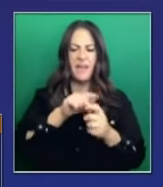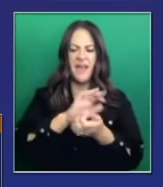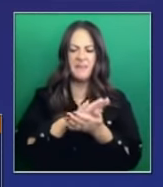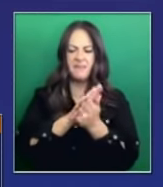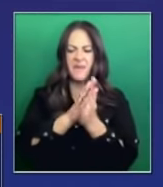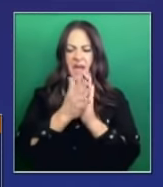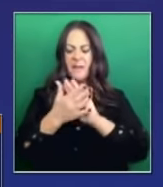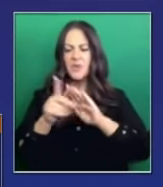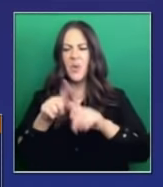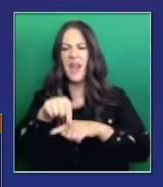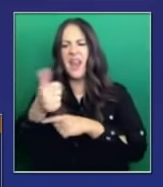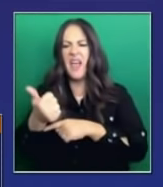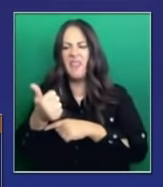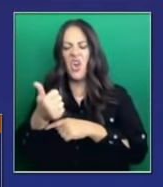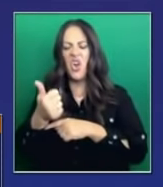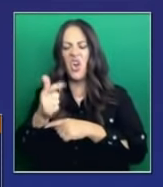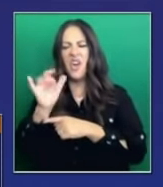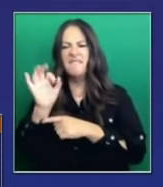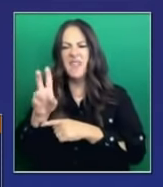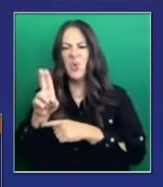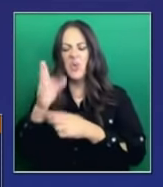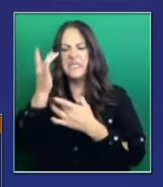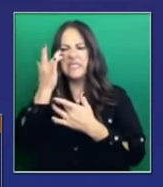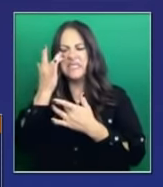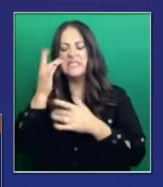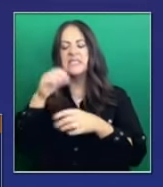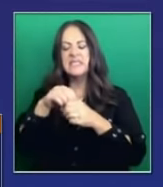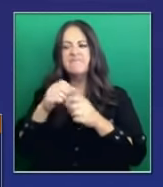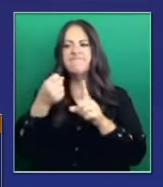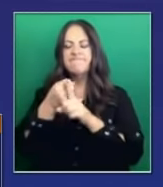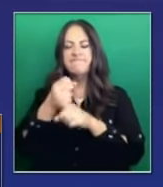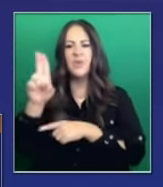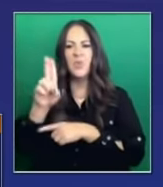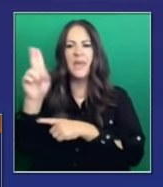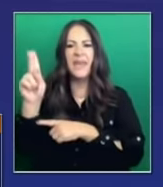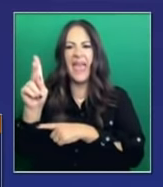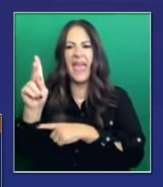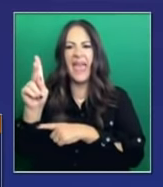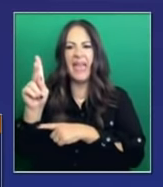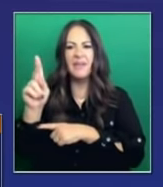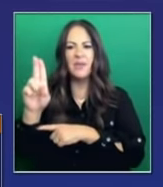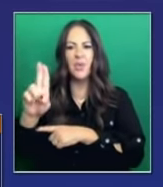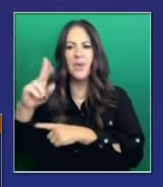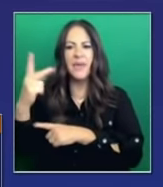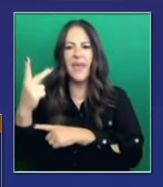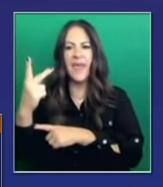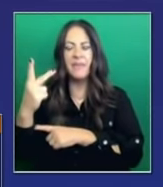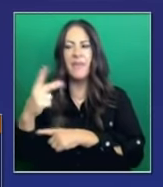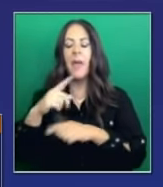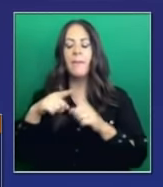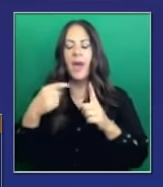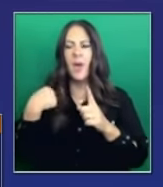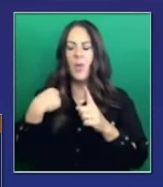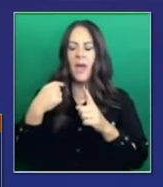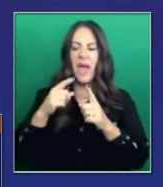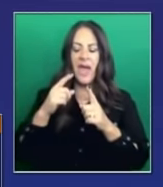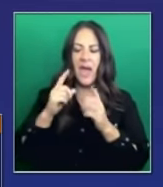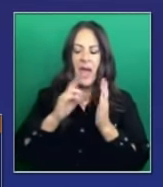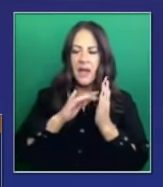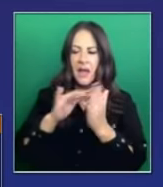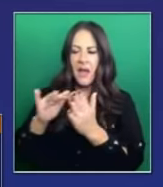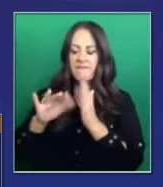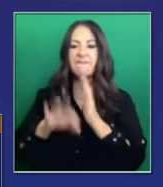upon reporting, appears now to have landed in the United States in Colorado. Just for the record, as